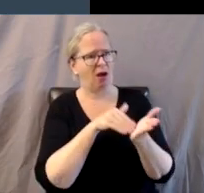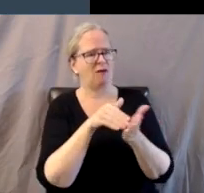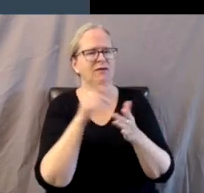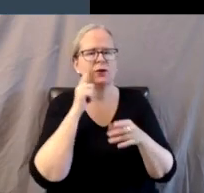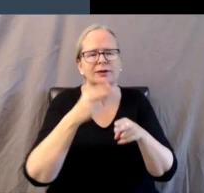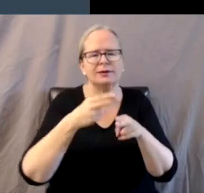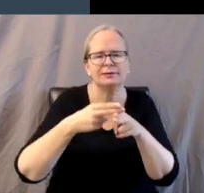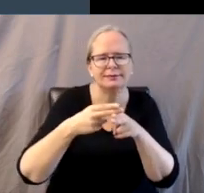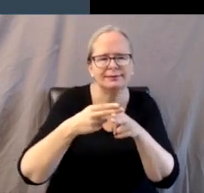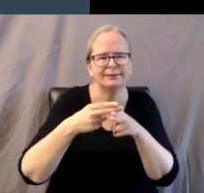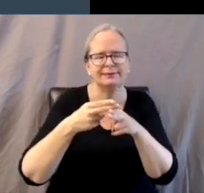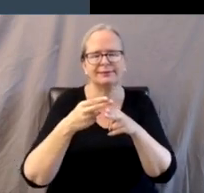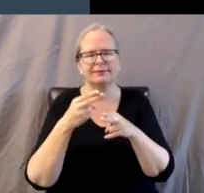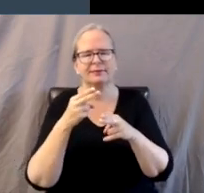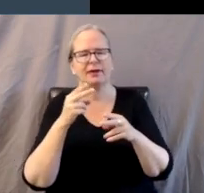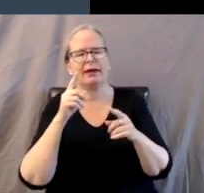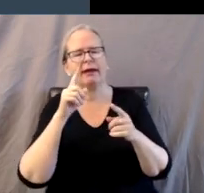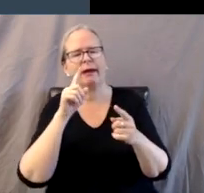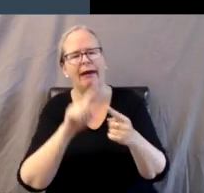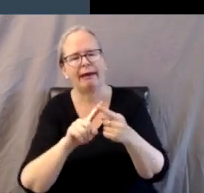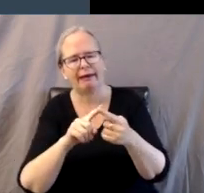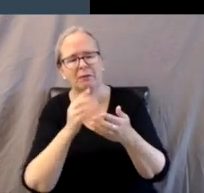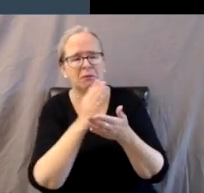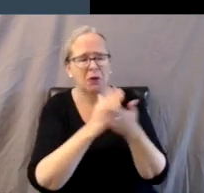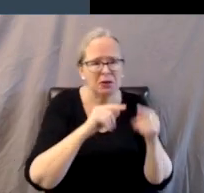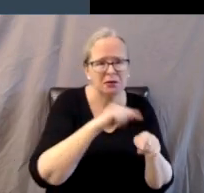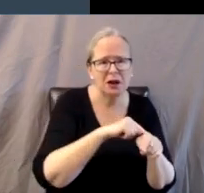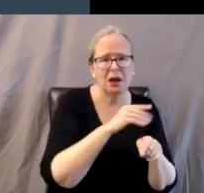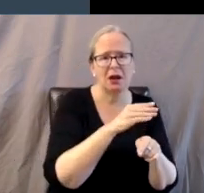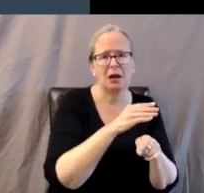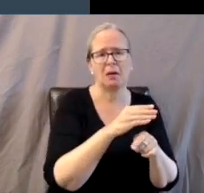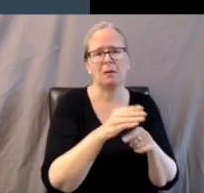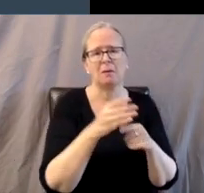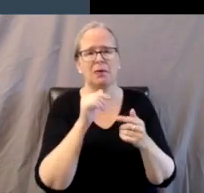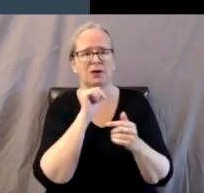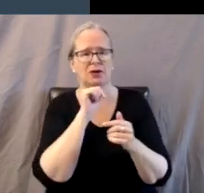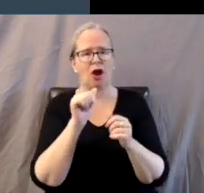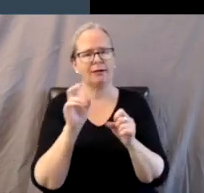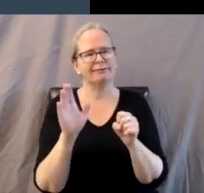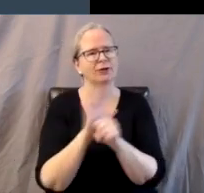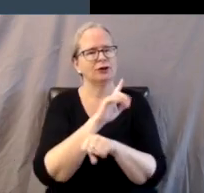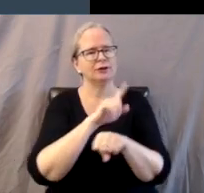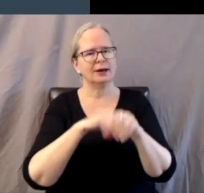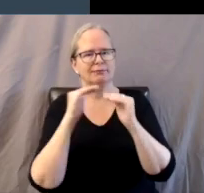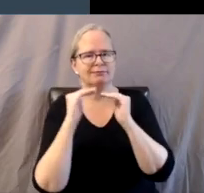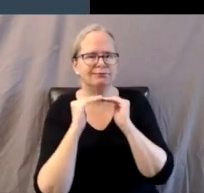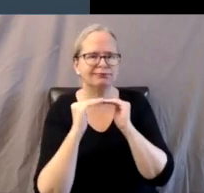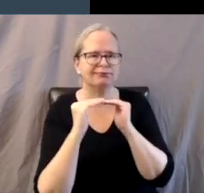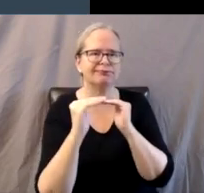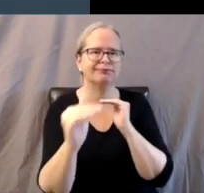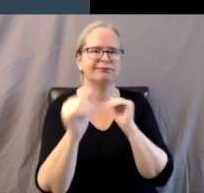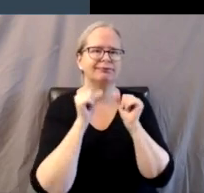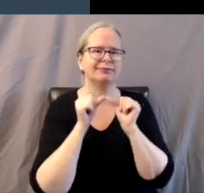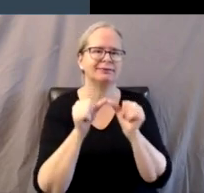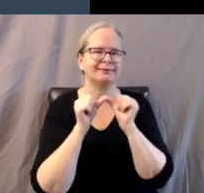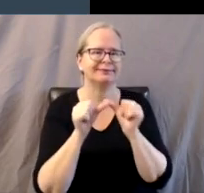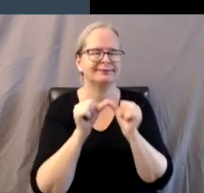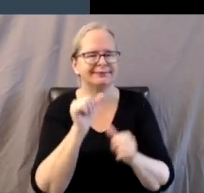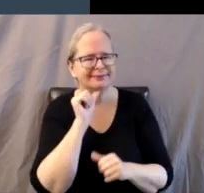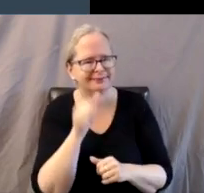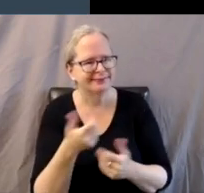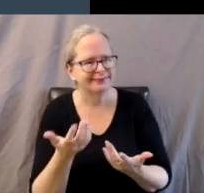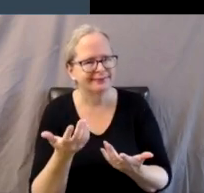So they're not really sustainable jobs. They don't have access to unions, and they have very little benefits.